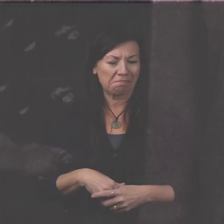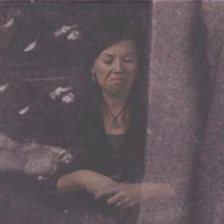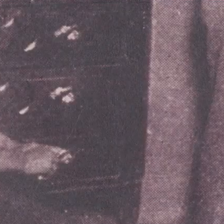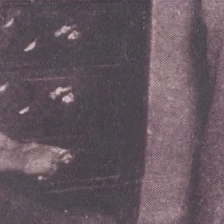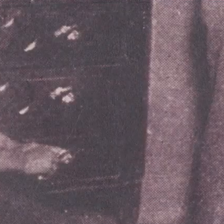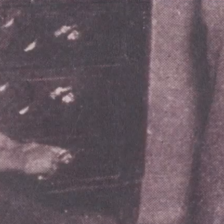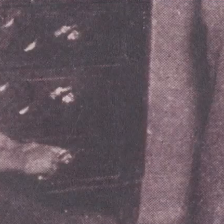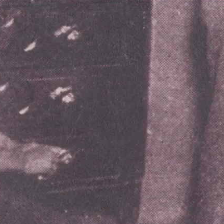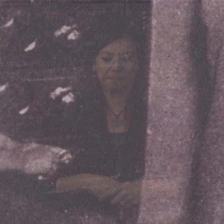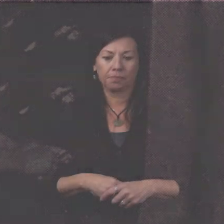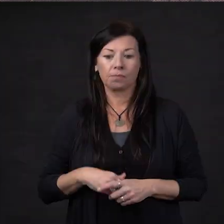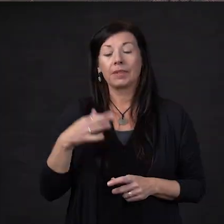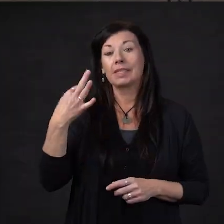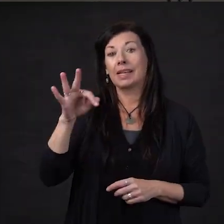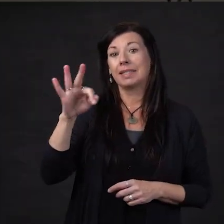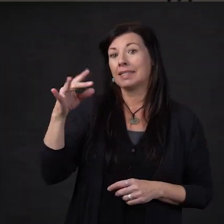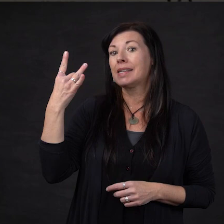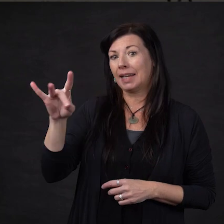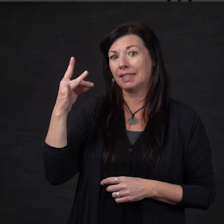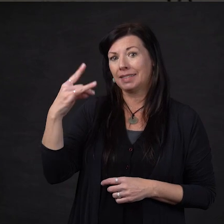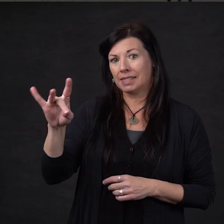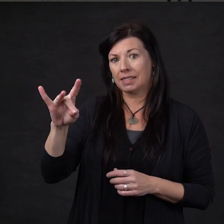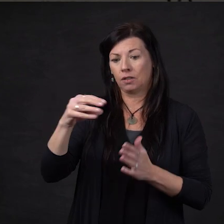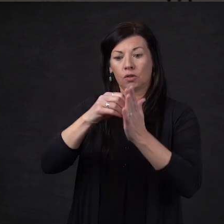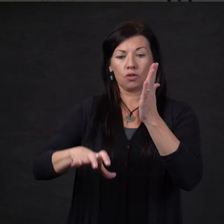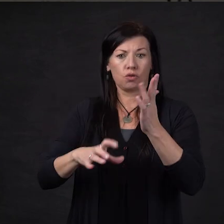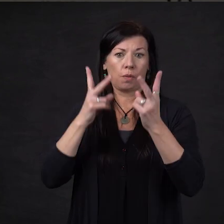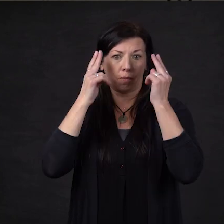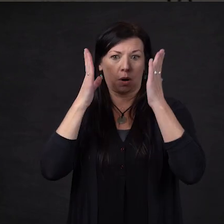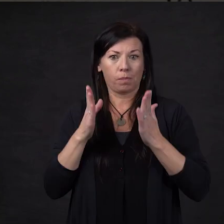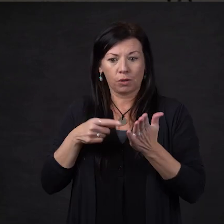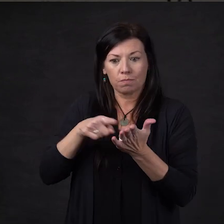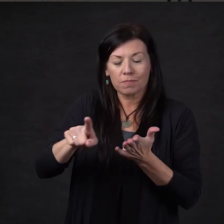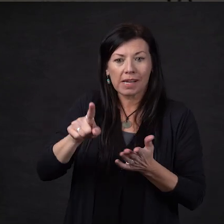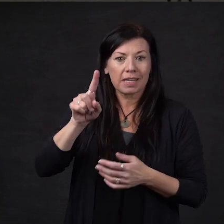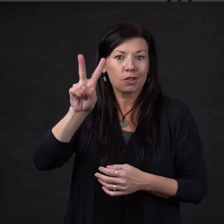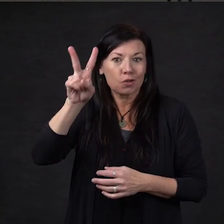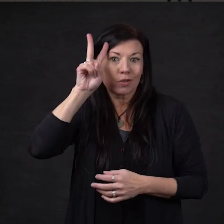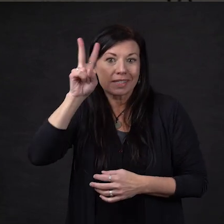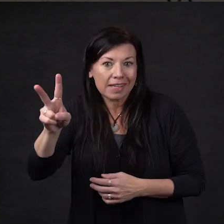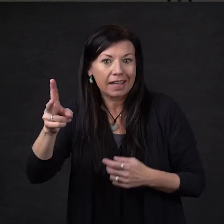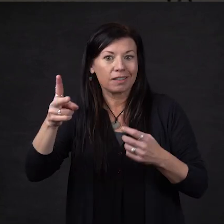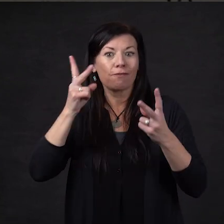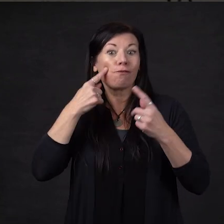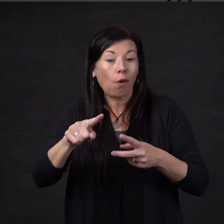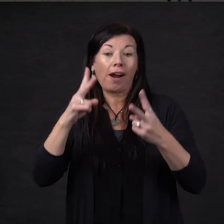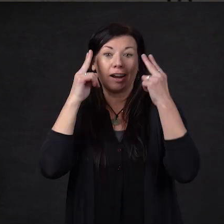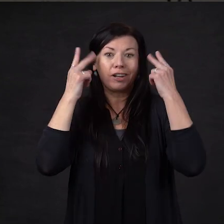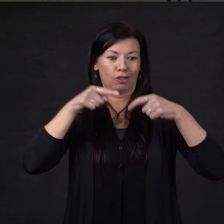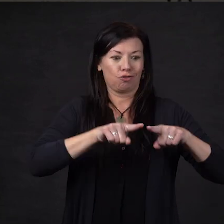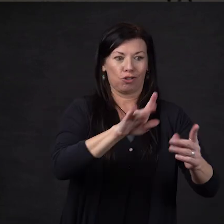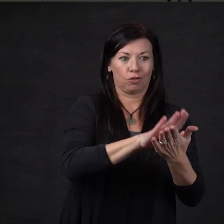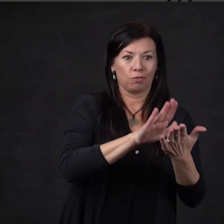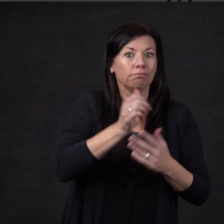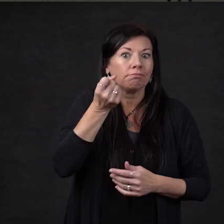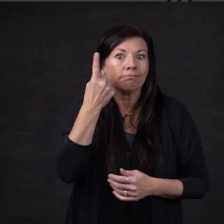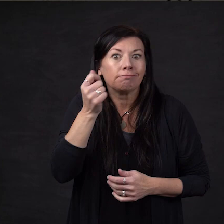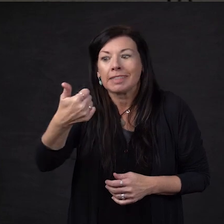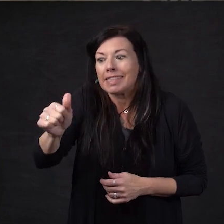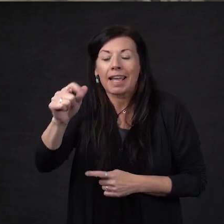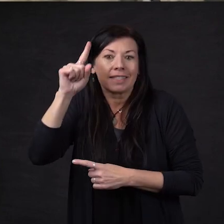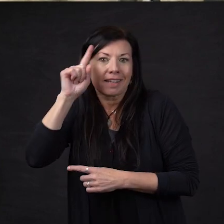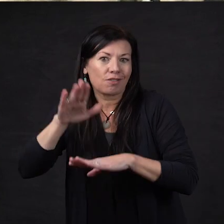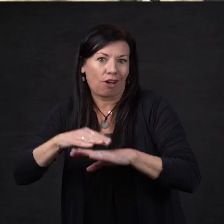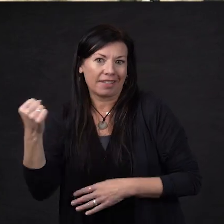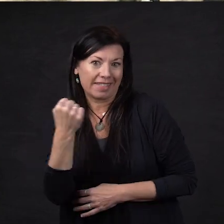Hudson. Colorado Index article. In 1918, student barbers were paid 2 cents a haircut during school hours and 10 cents on